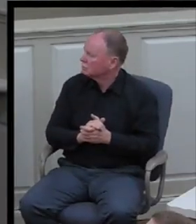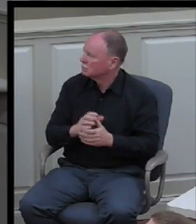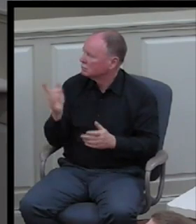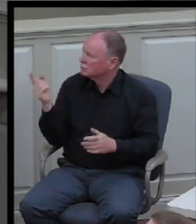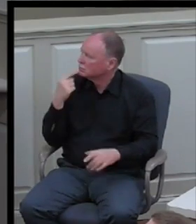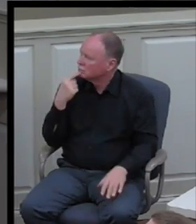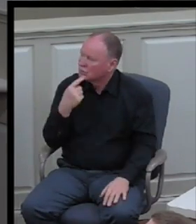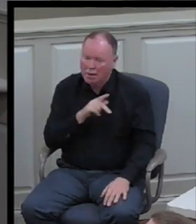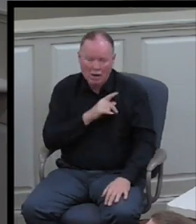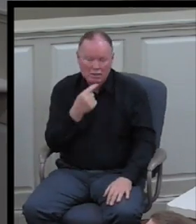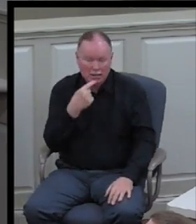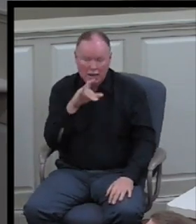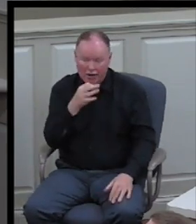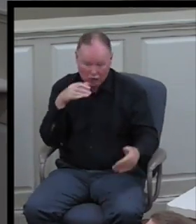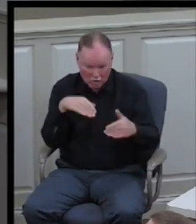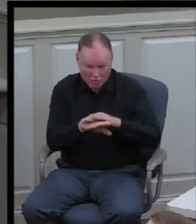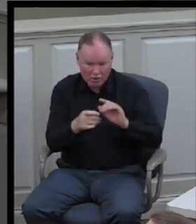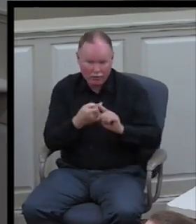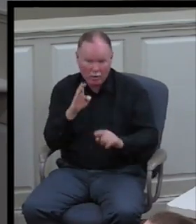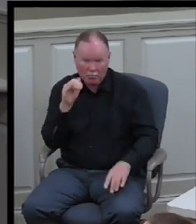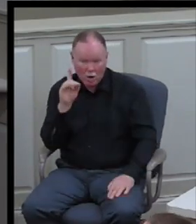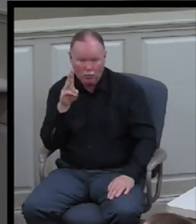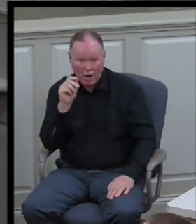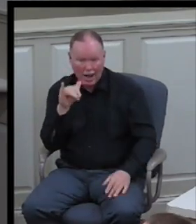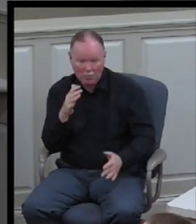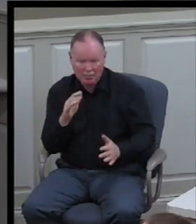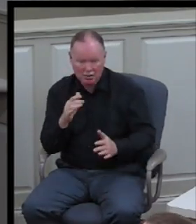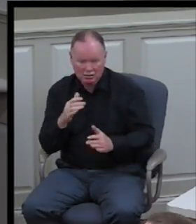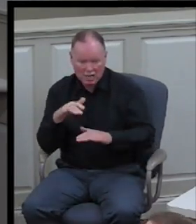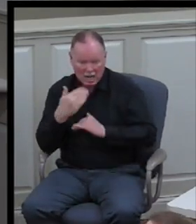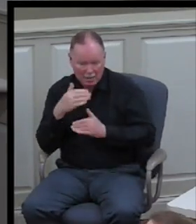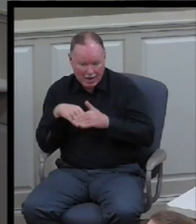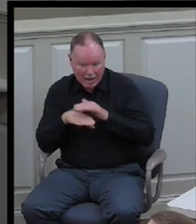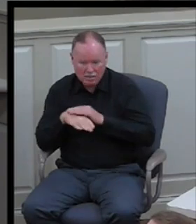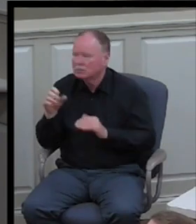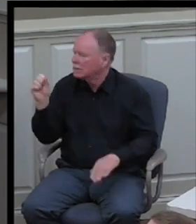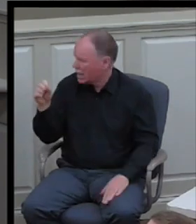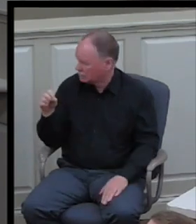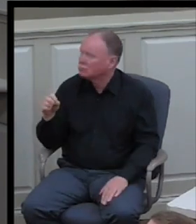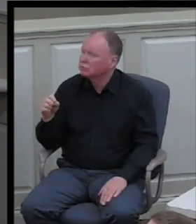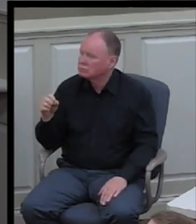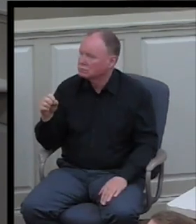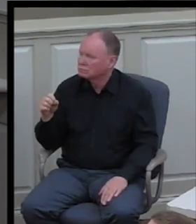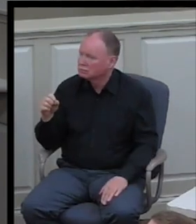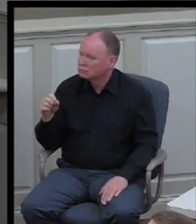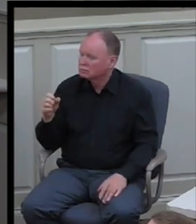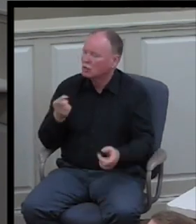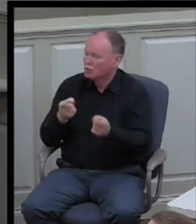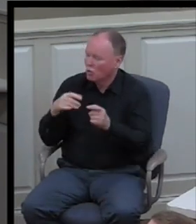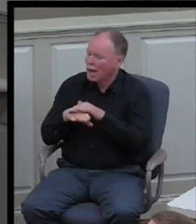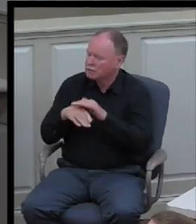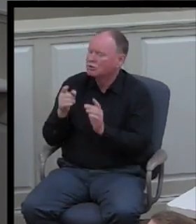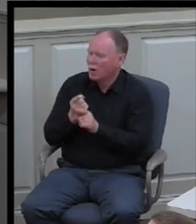Will that entrance off Broadway be secured? Yes, Mayor. We talked about